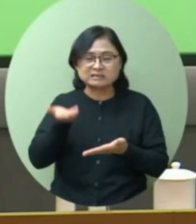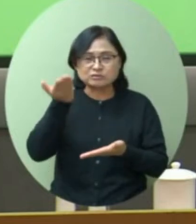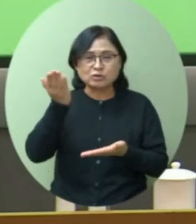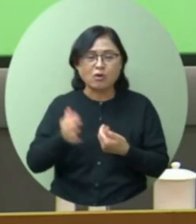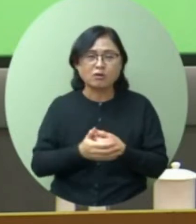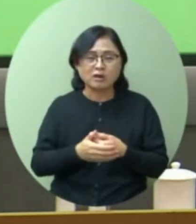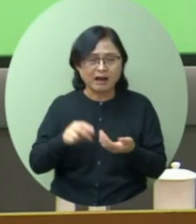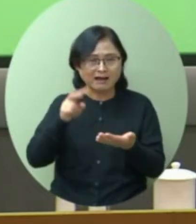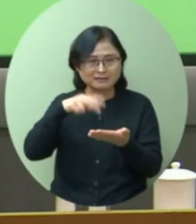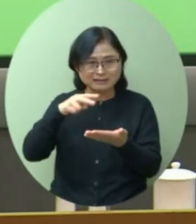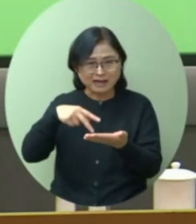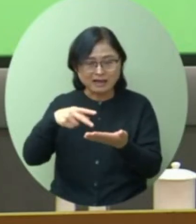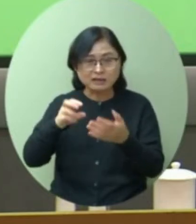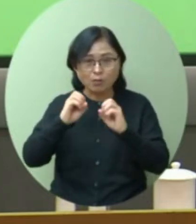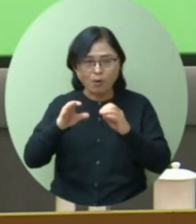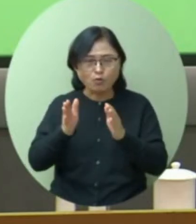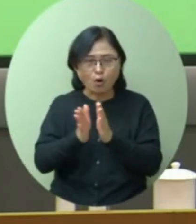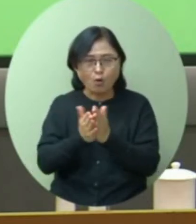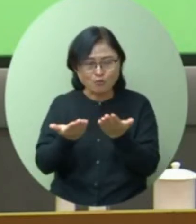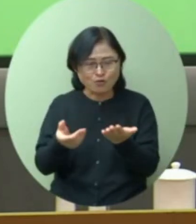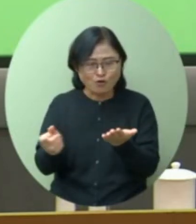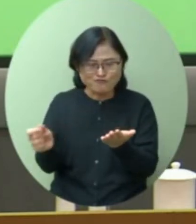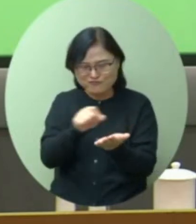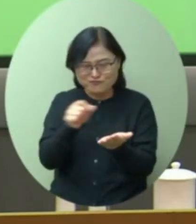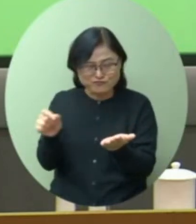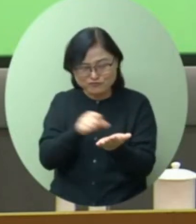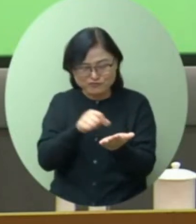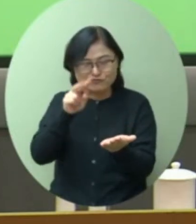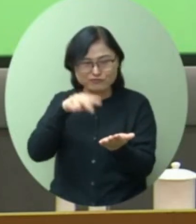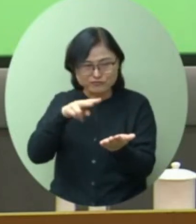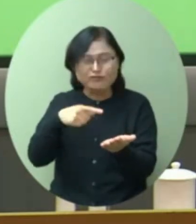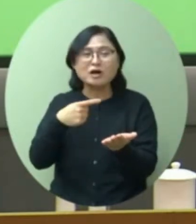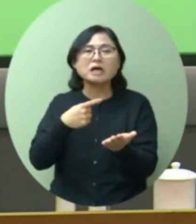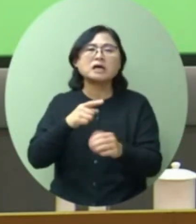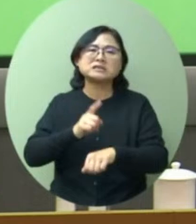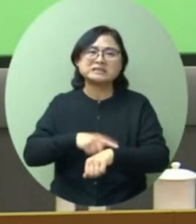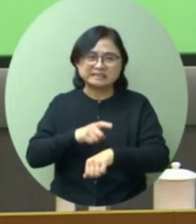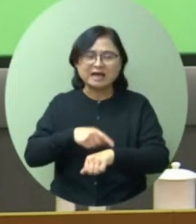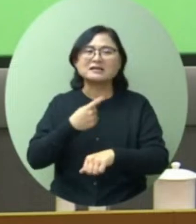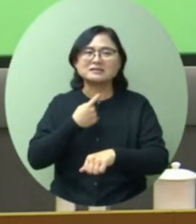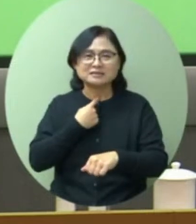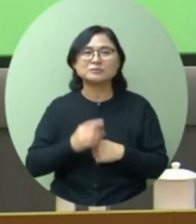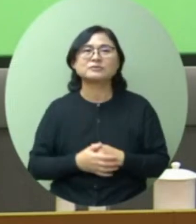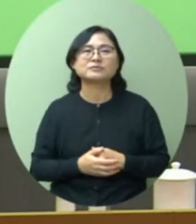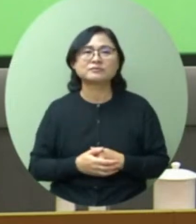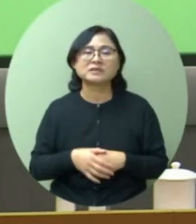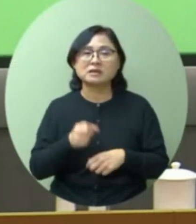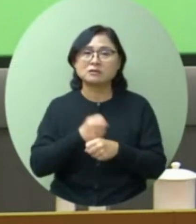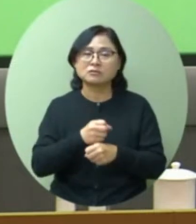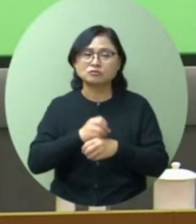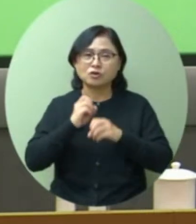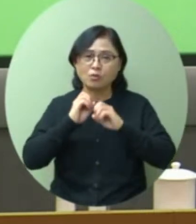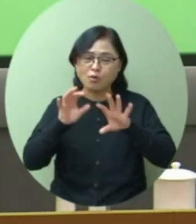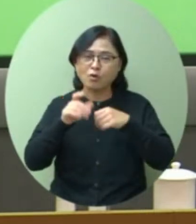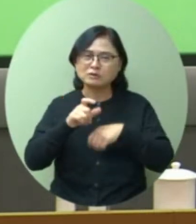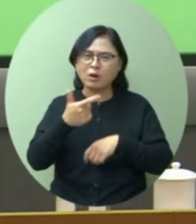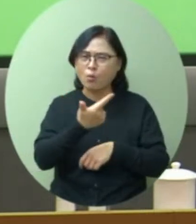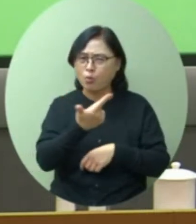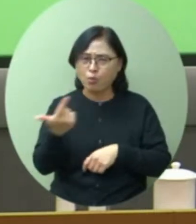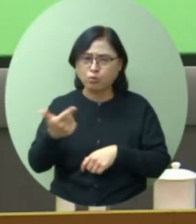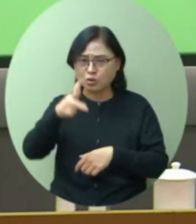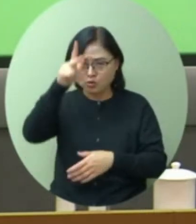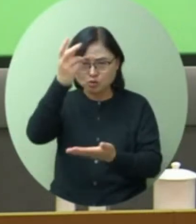lot are done to help the economy to grow. What is important